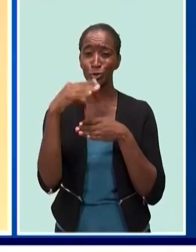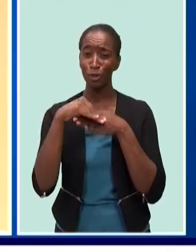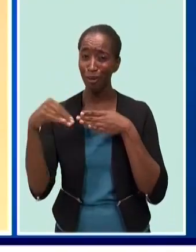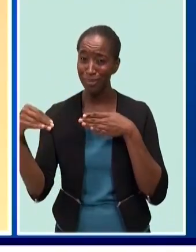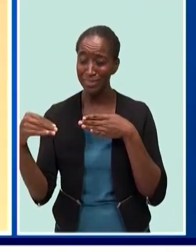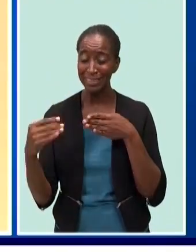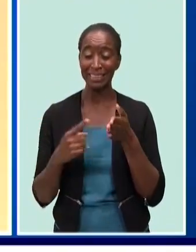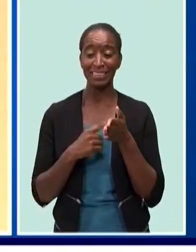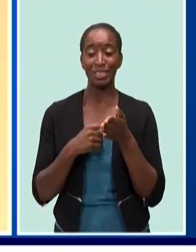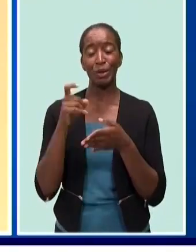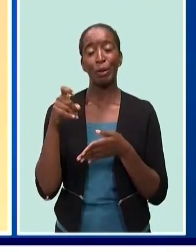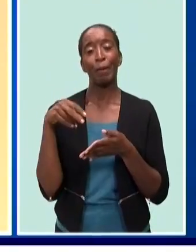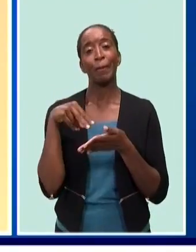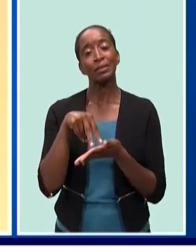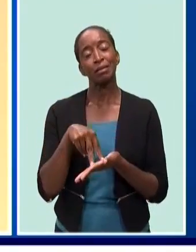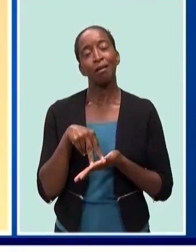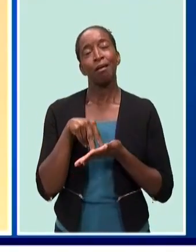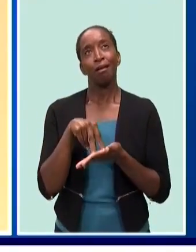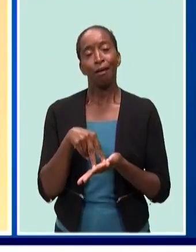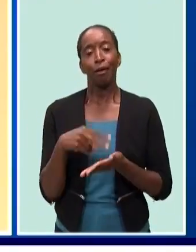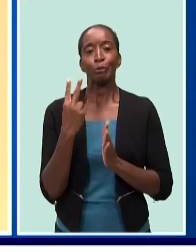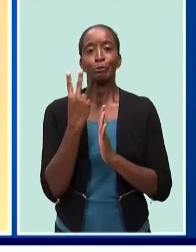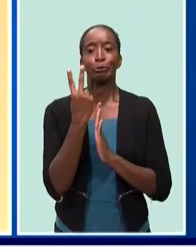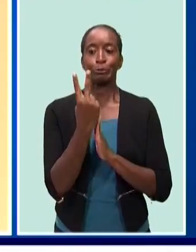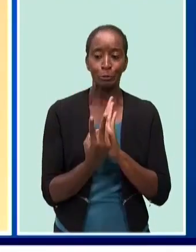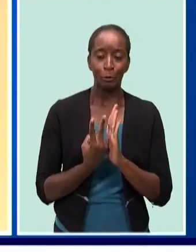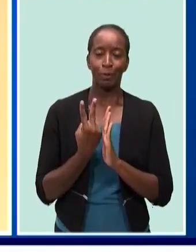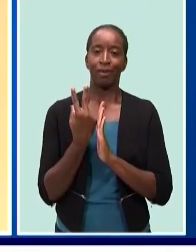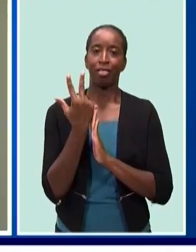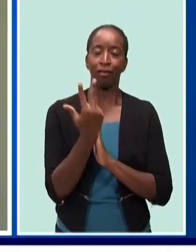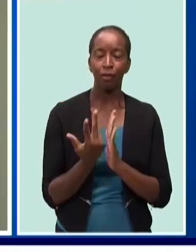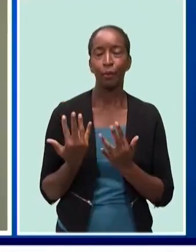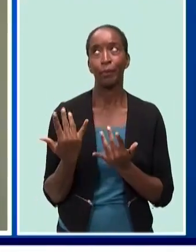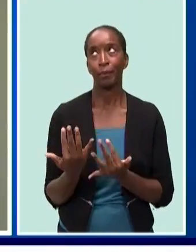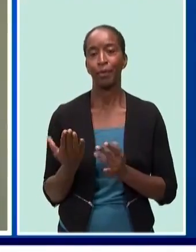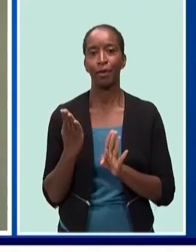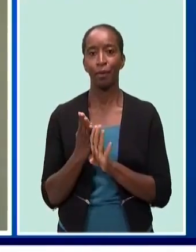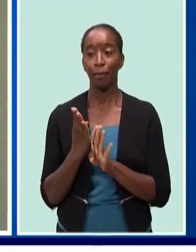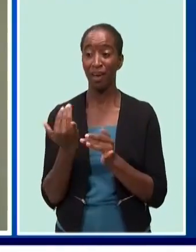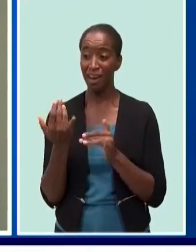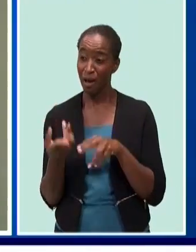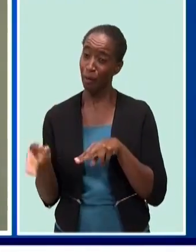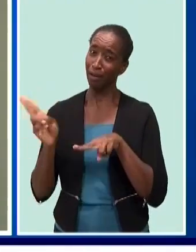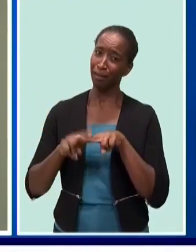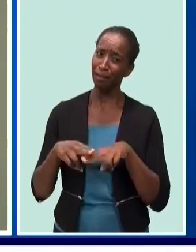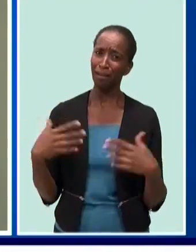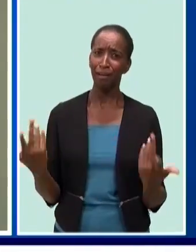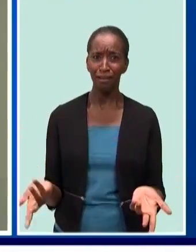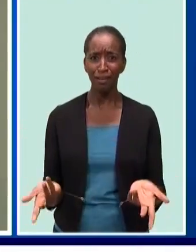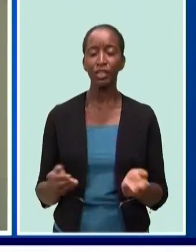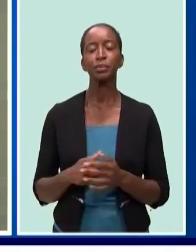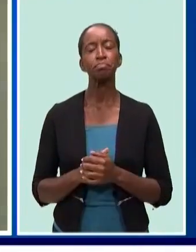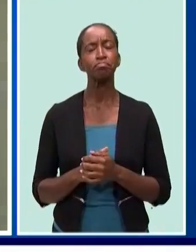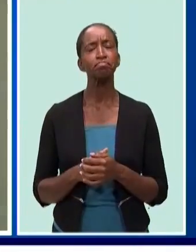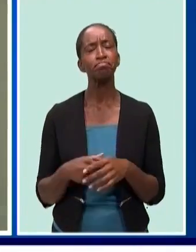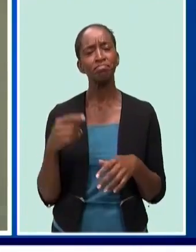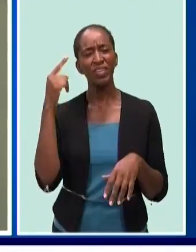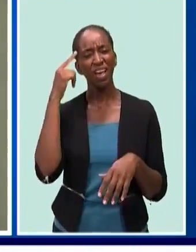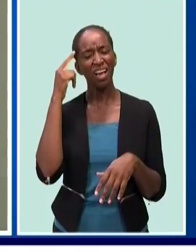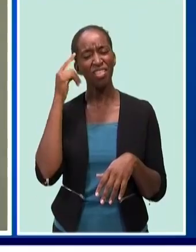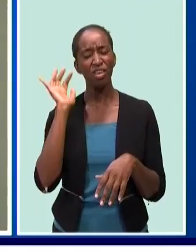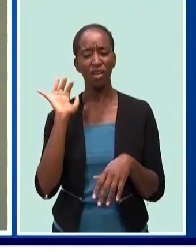dominated the discussion. Things are really tough in Barbados, and some people can't afford, some people just can't afford even $2 when the day